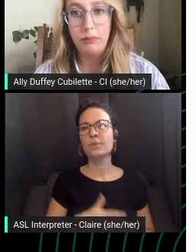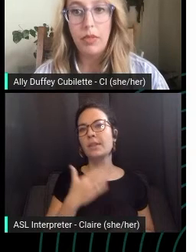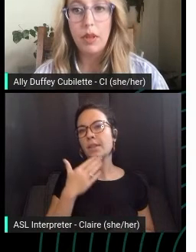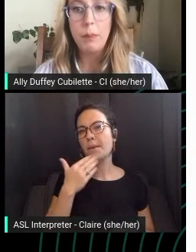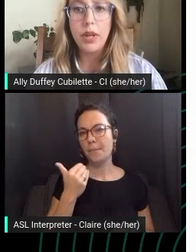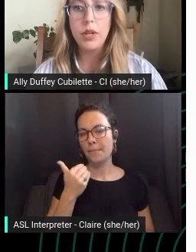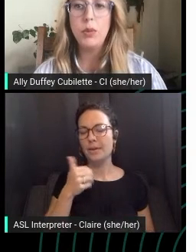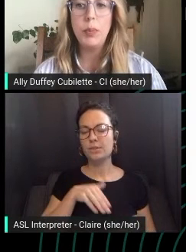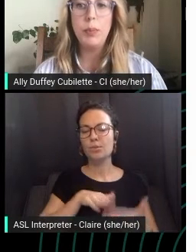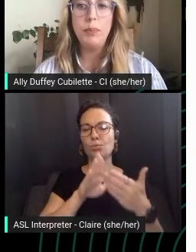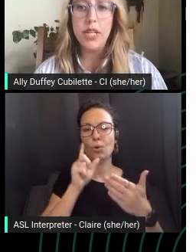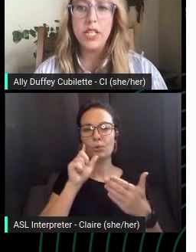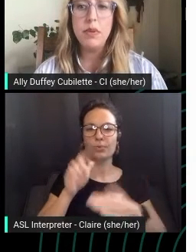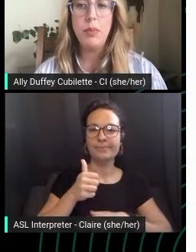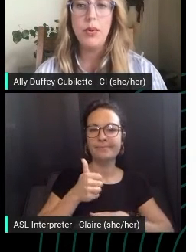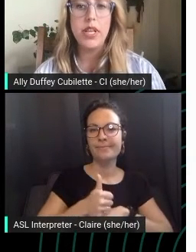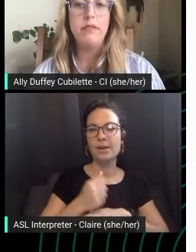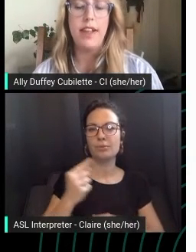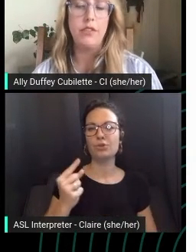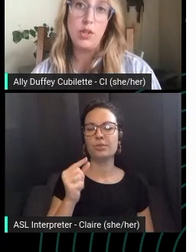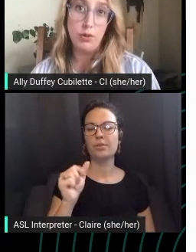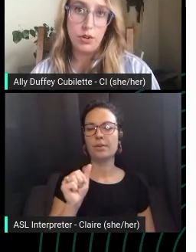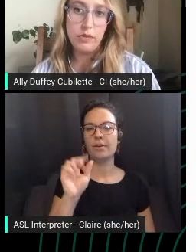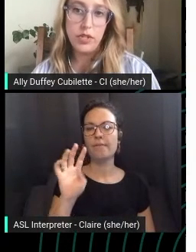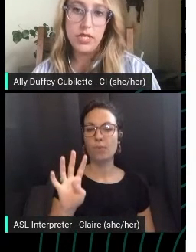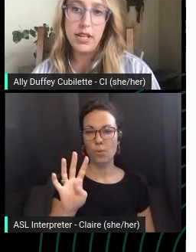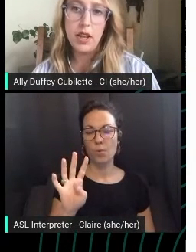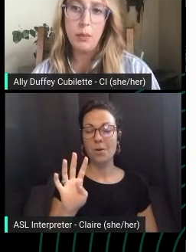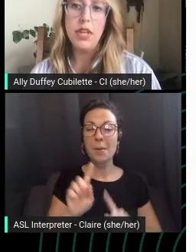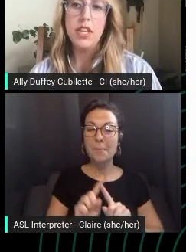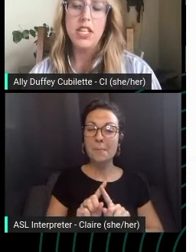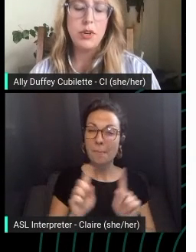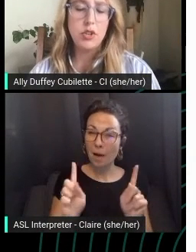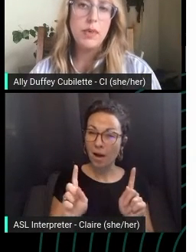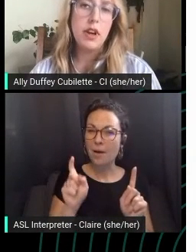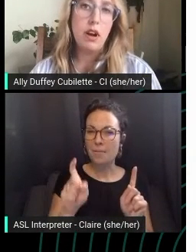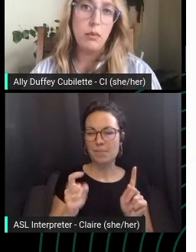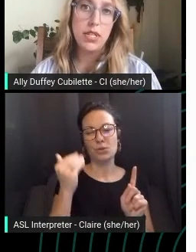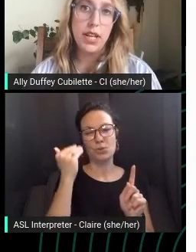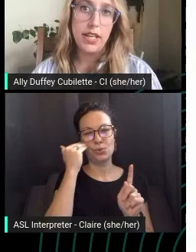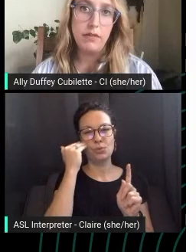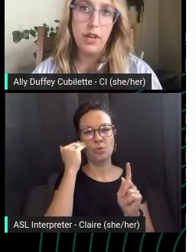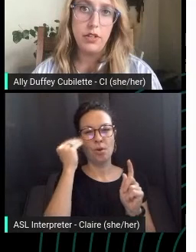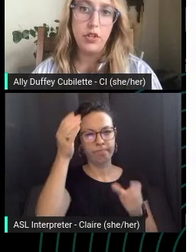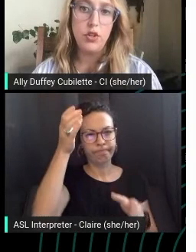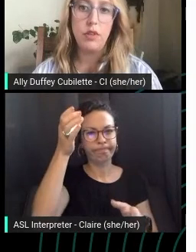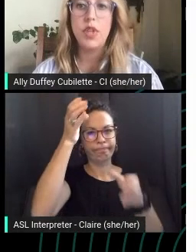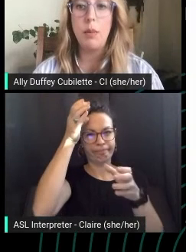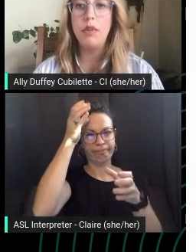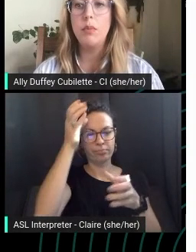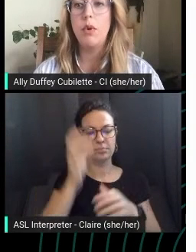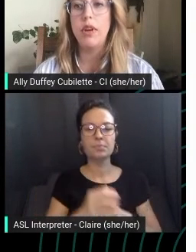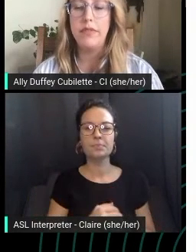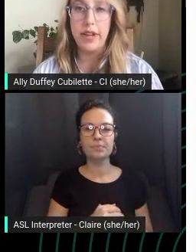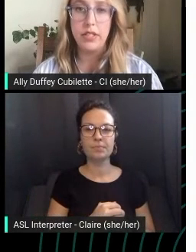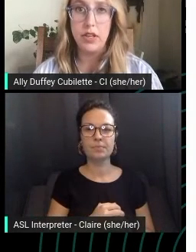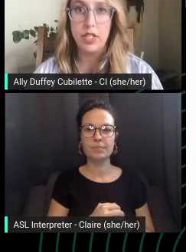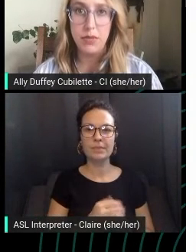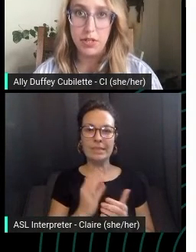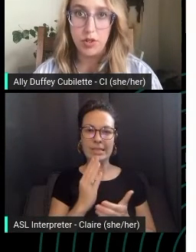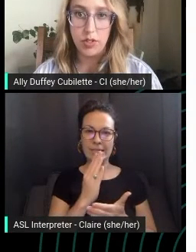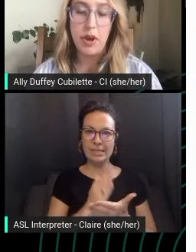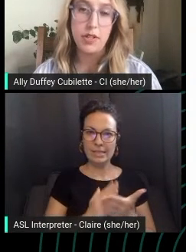GA4, but you will need to be a pretty advanced user of GTM, especially when it comes to taking advantage of some of the more